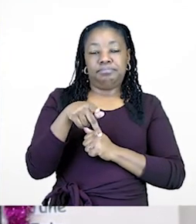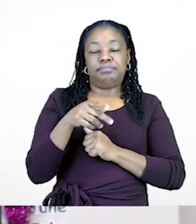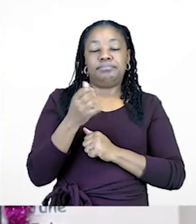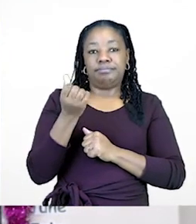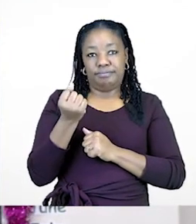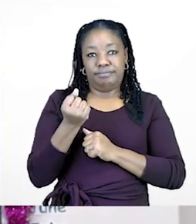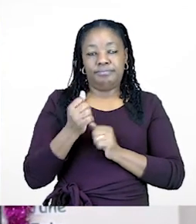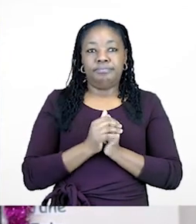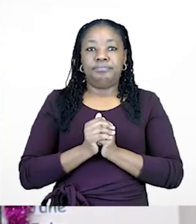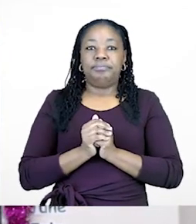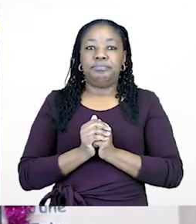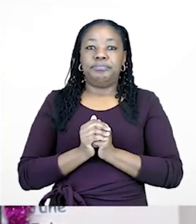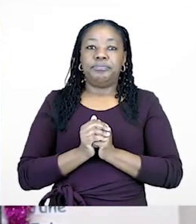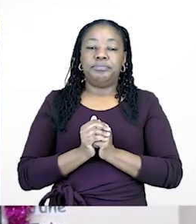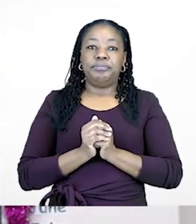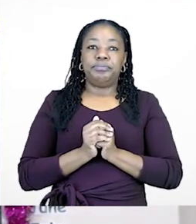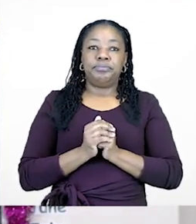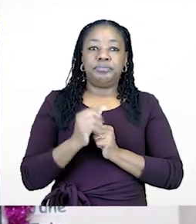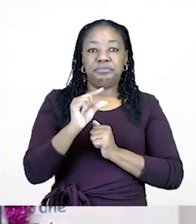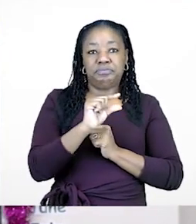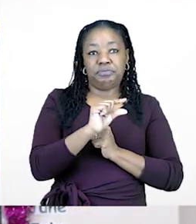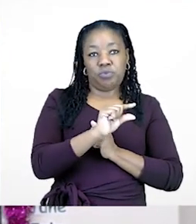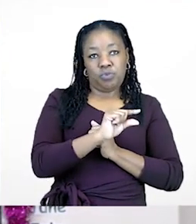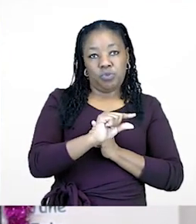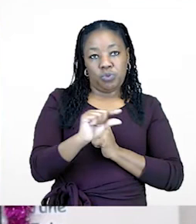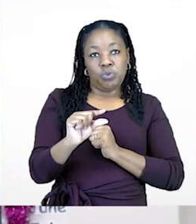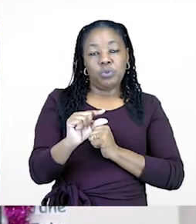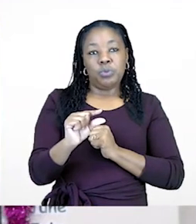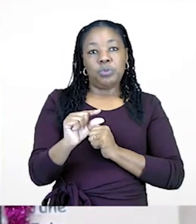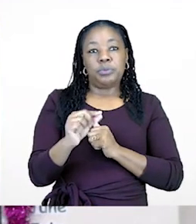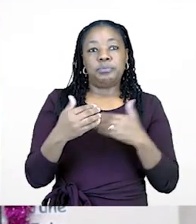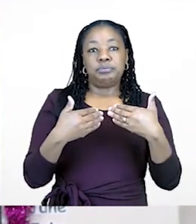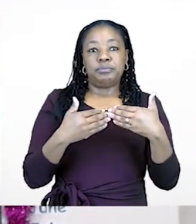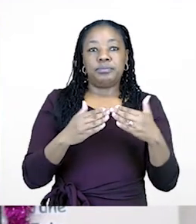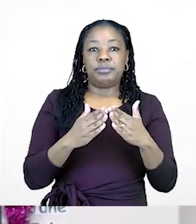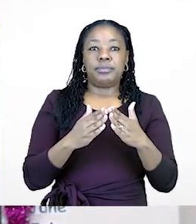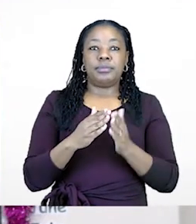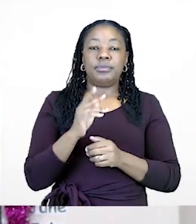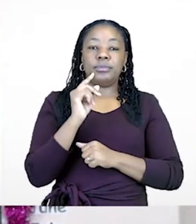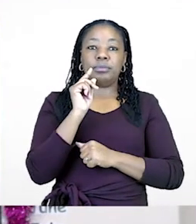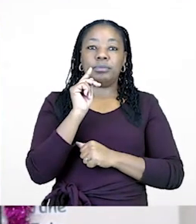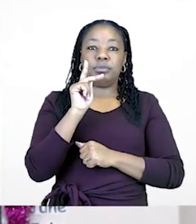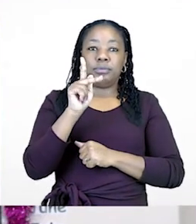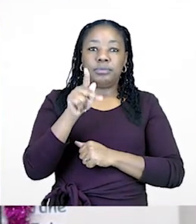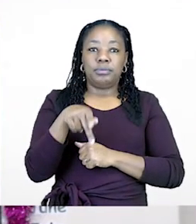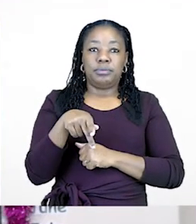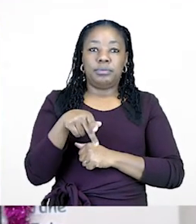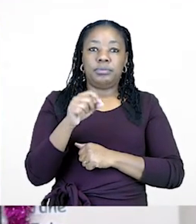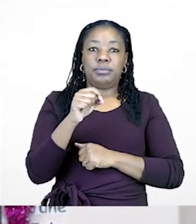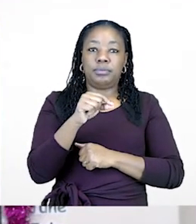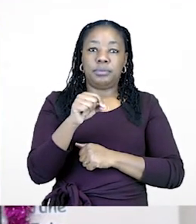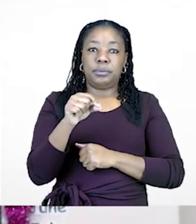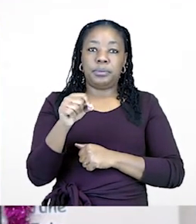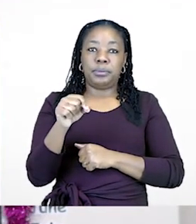We also have a few sounds on the board. We have pen. Now, when we say the